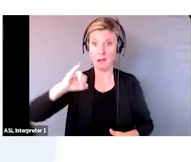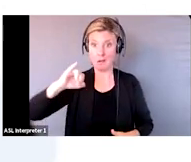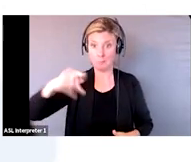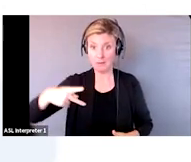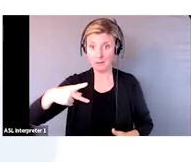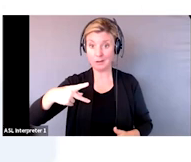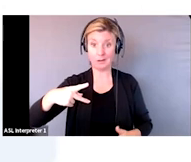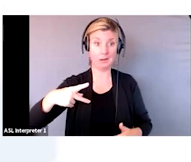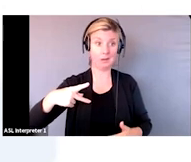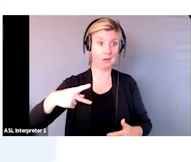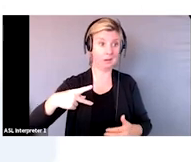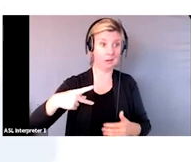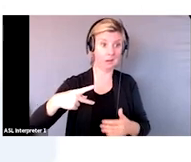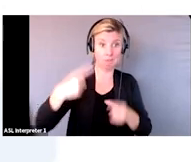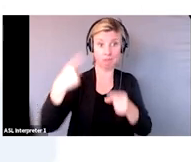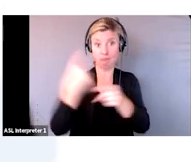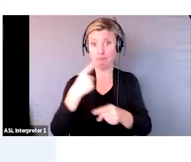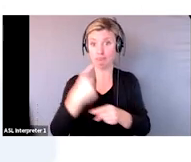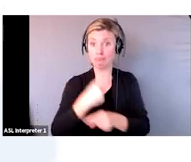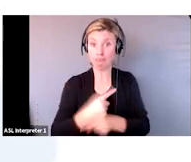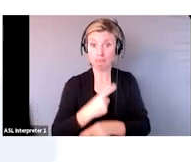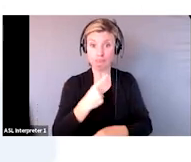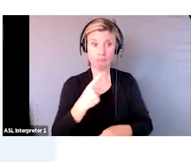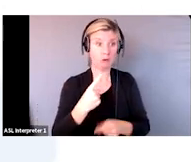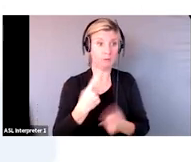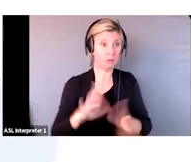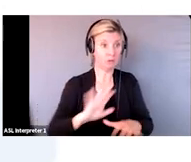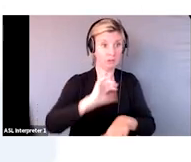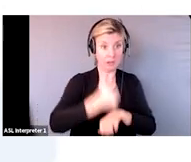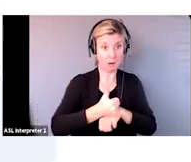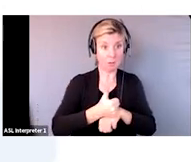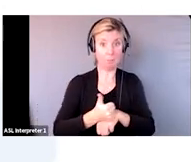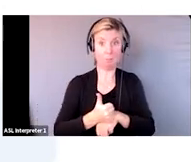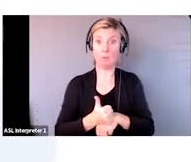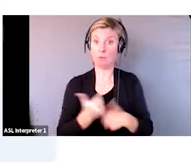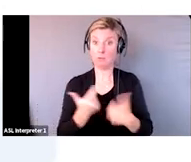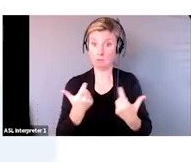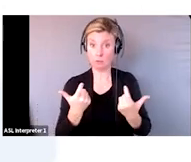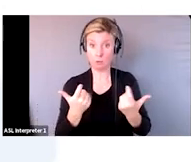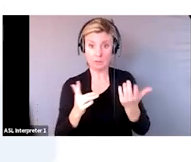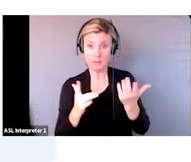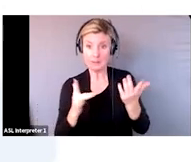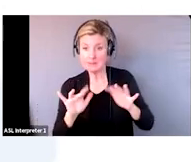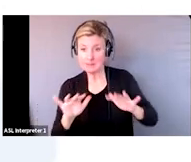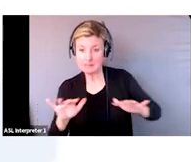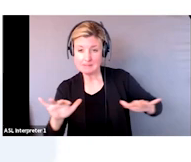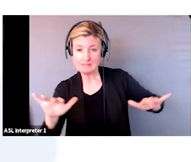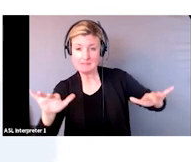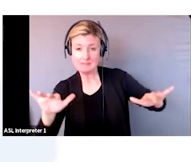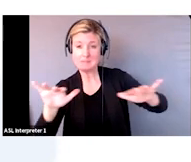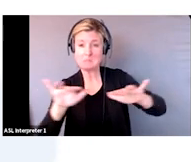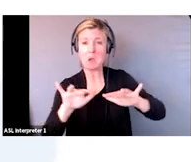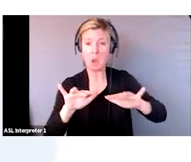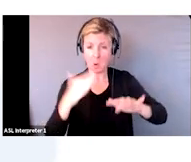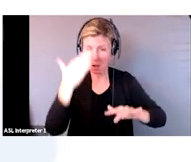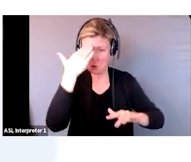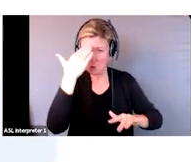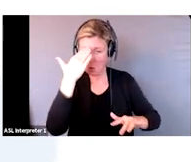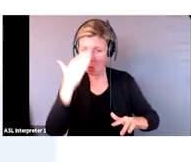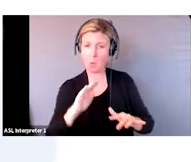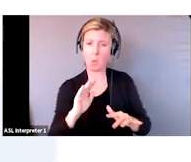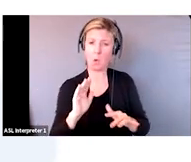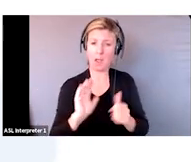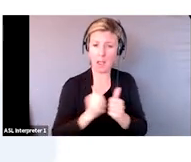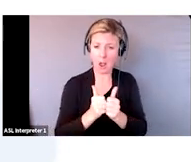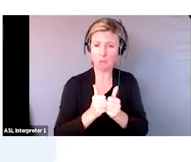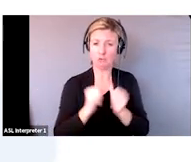have landscape intelligence to know where to focus your IP or where to drive your business so that there is